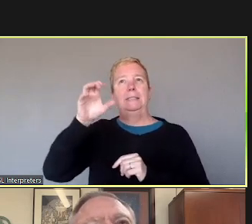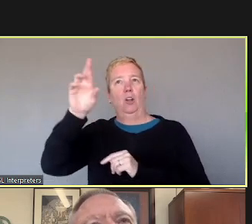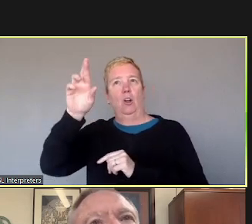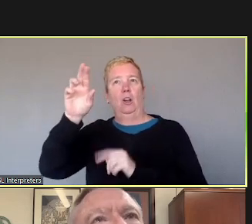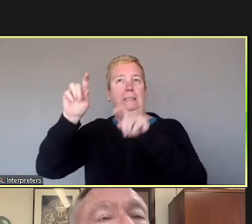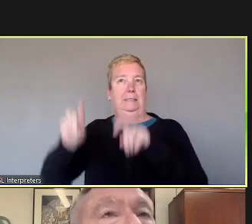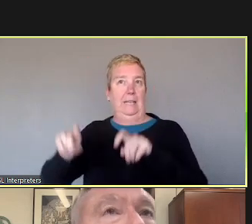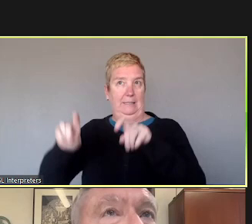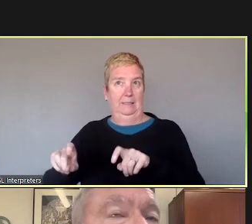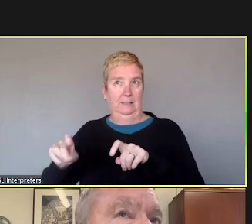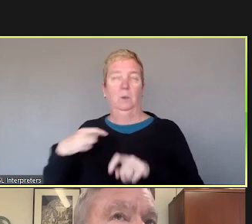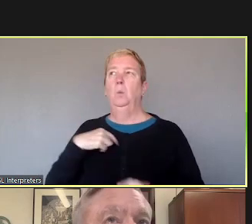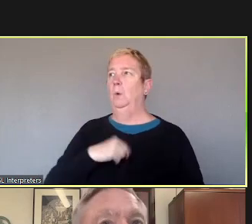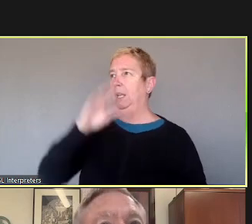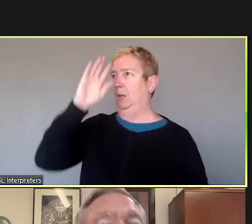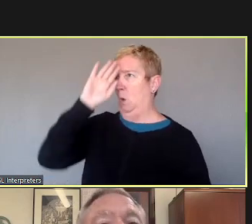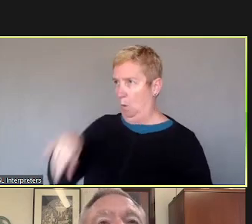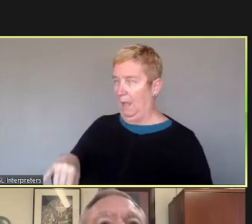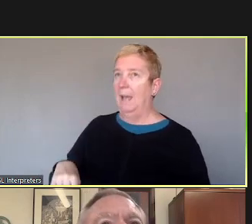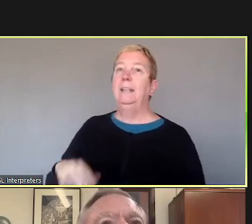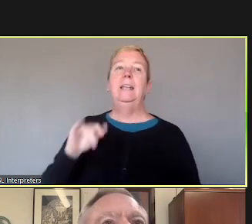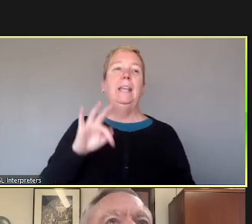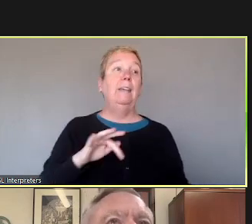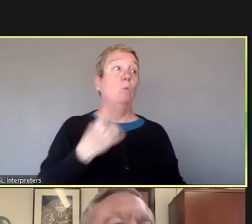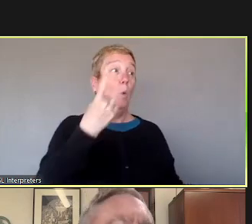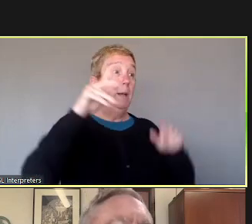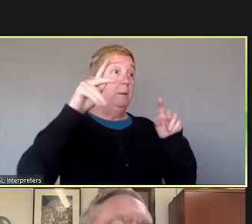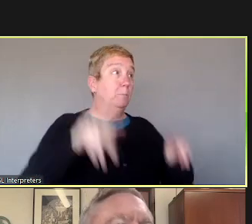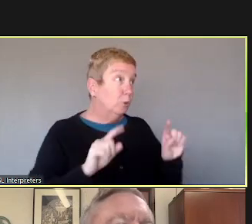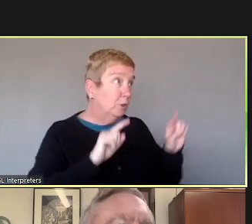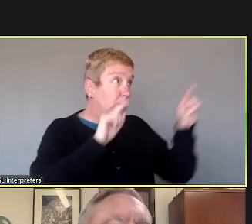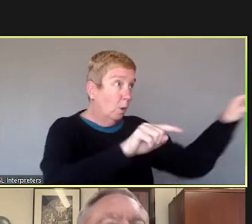that for every 1 person getting a PCR test,